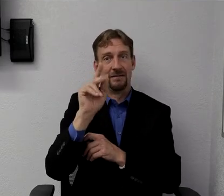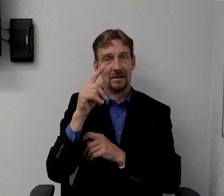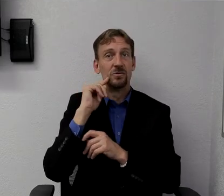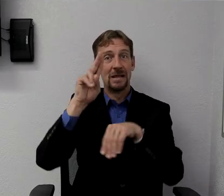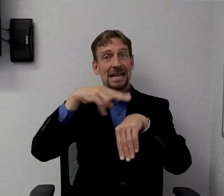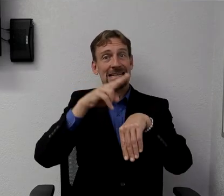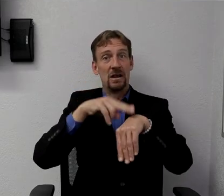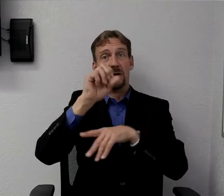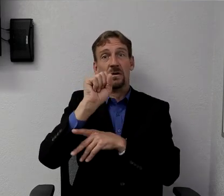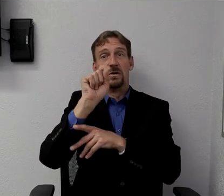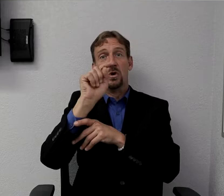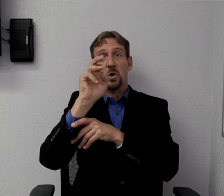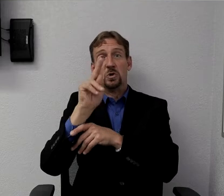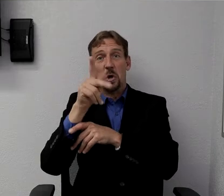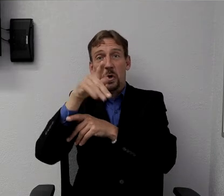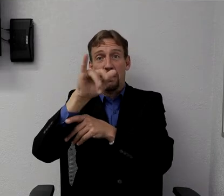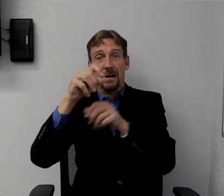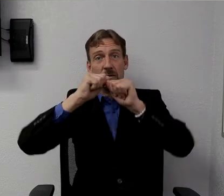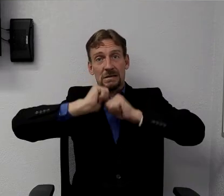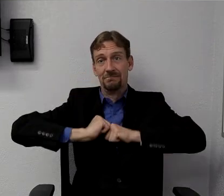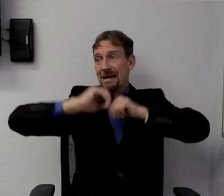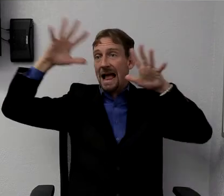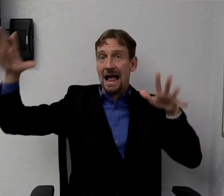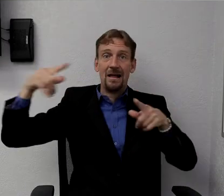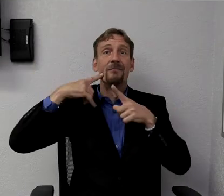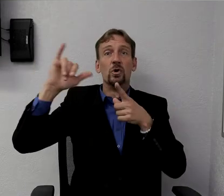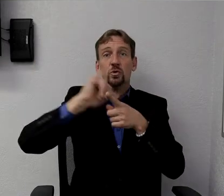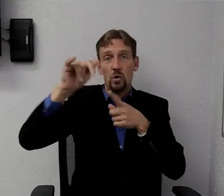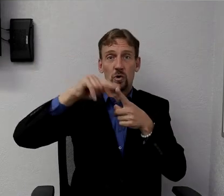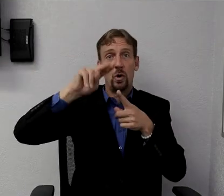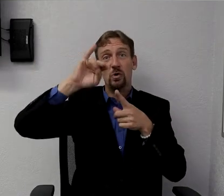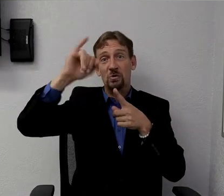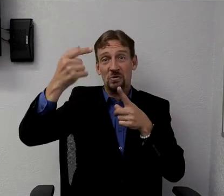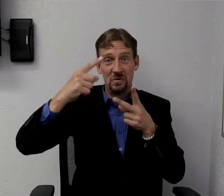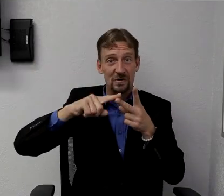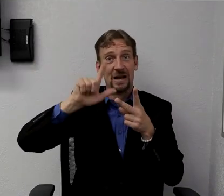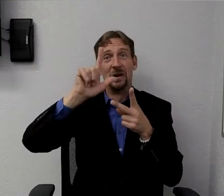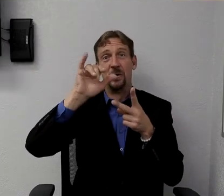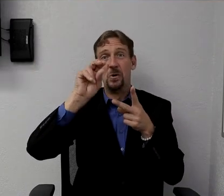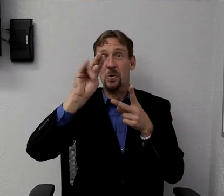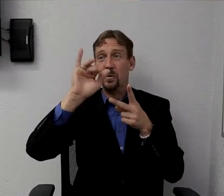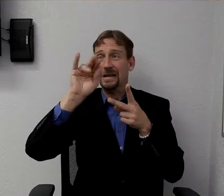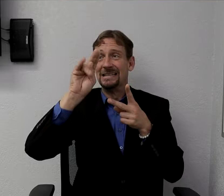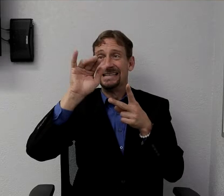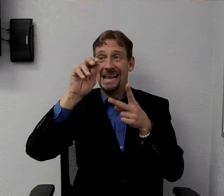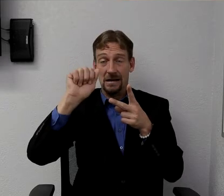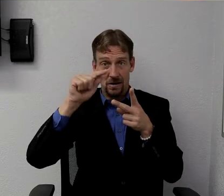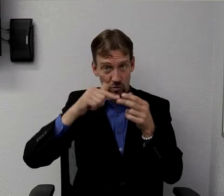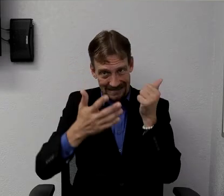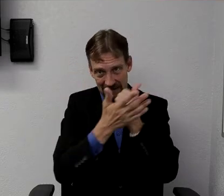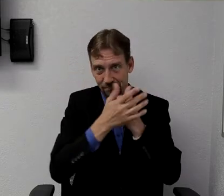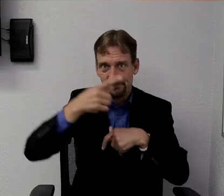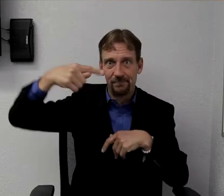then be distributed to states like New York and New Jersey and Louisiana to help them, because they're